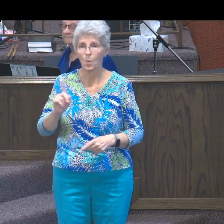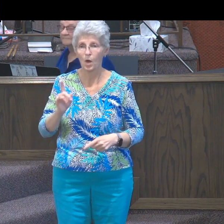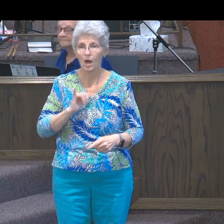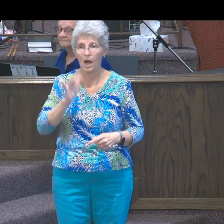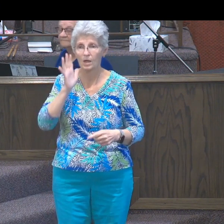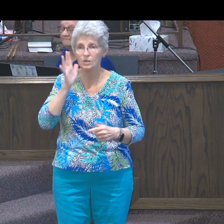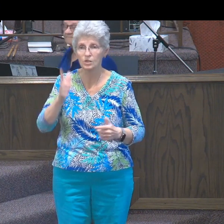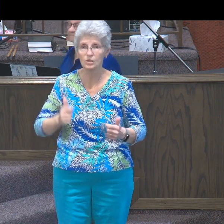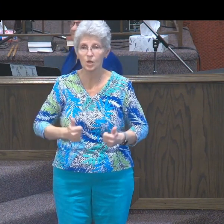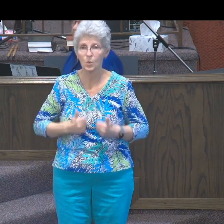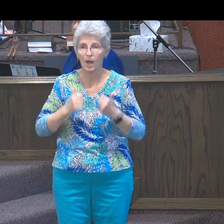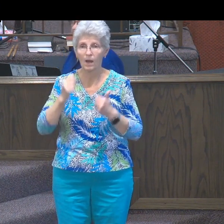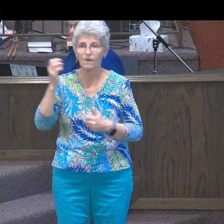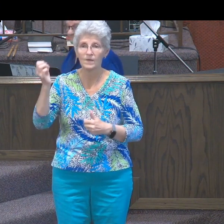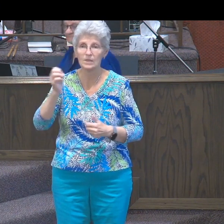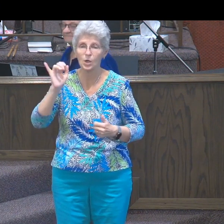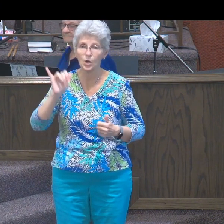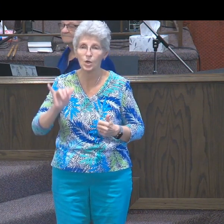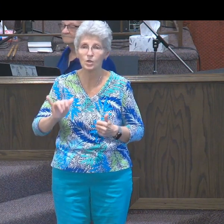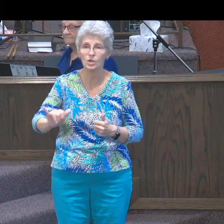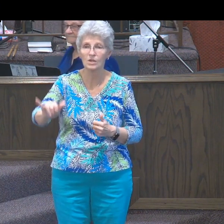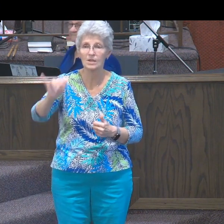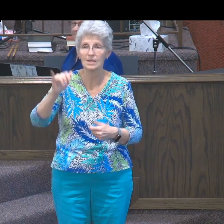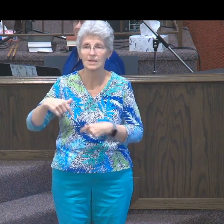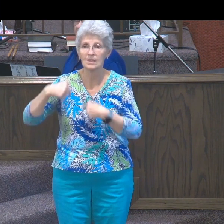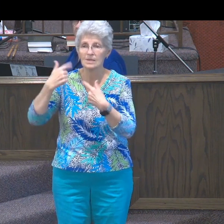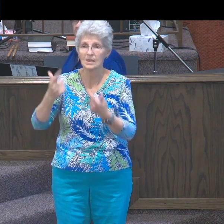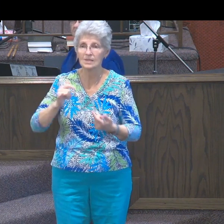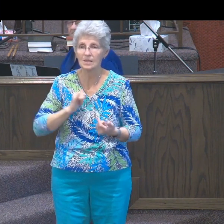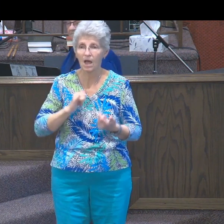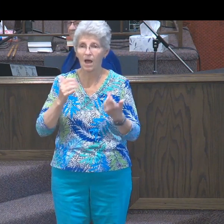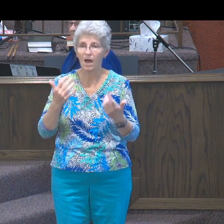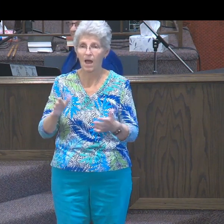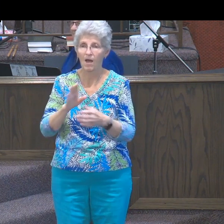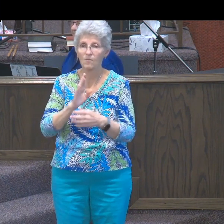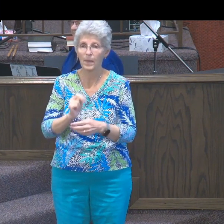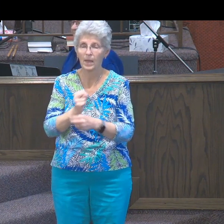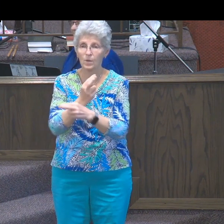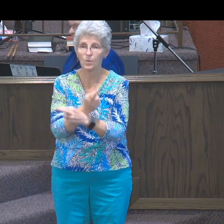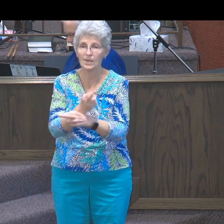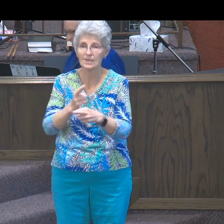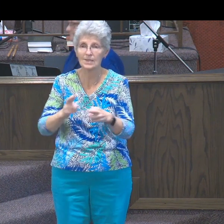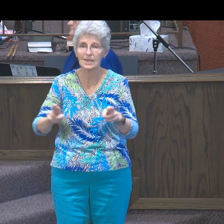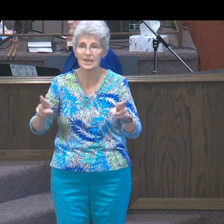redeemed. There I shall dwell eternally since I have been